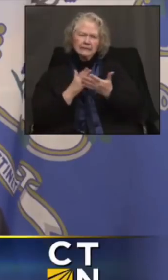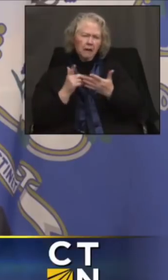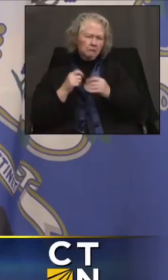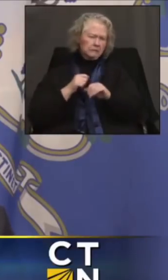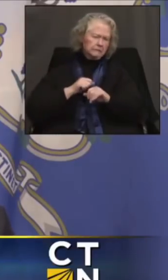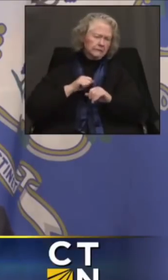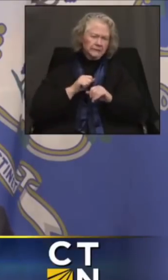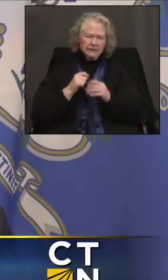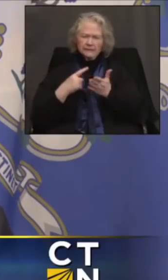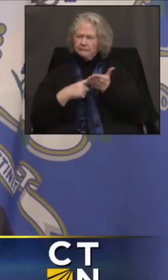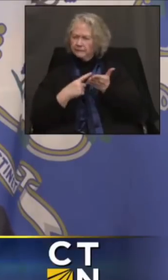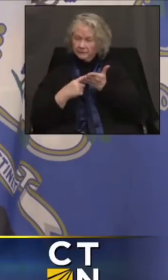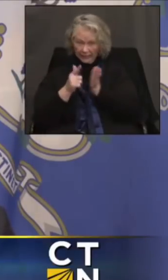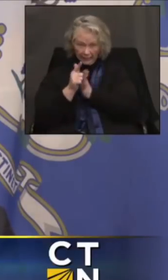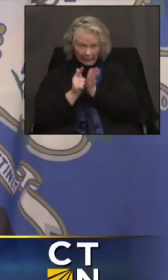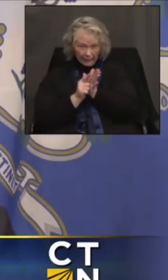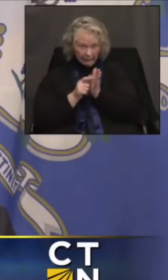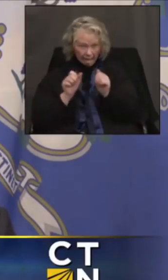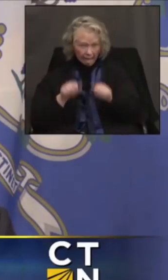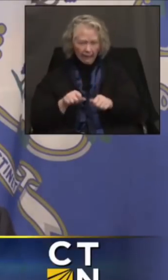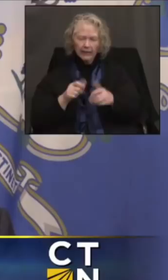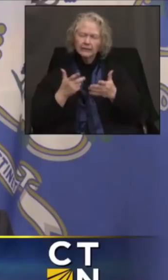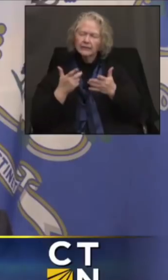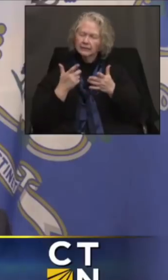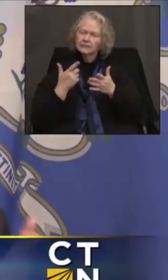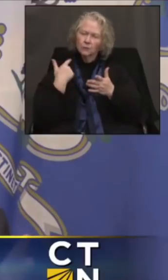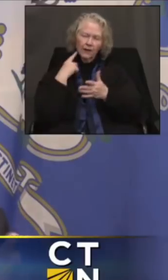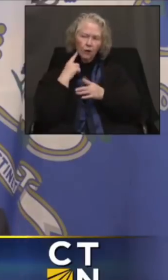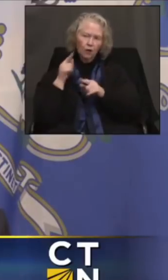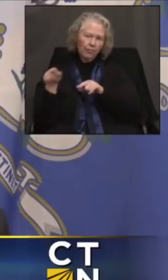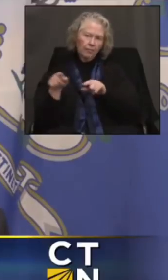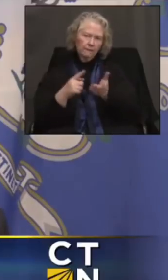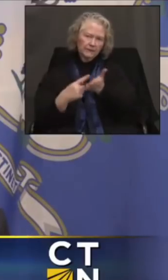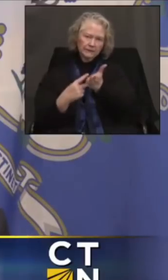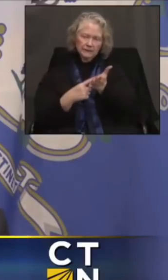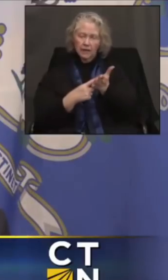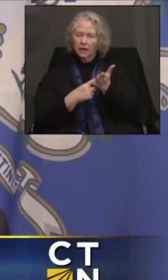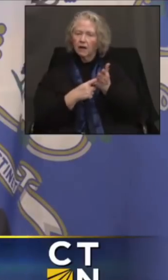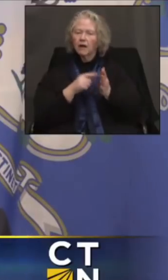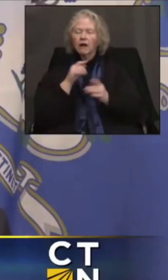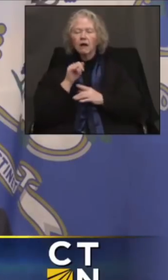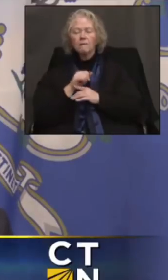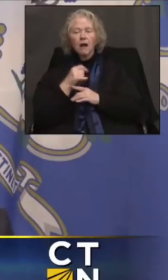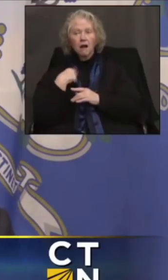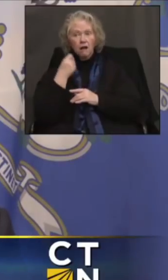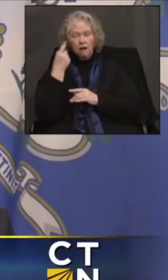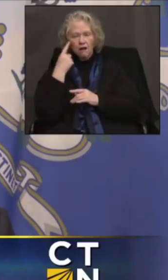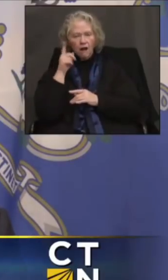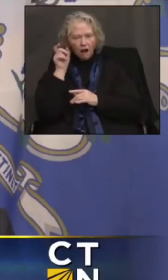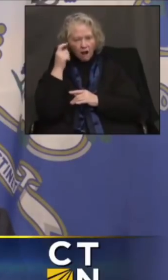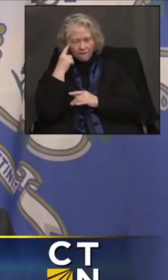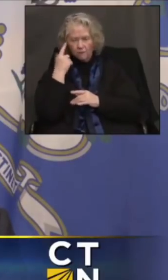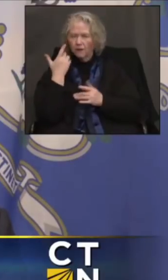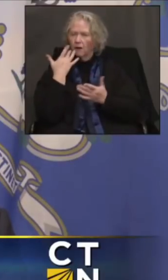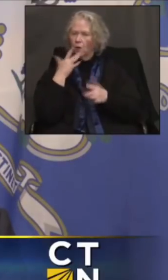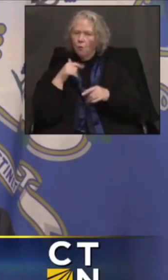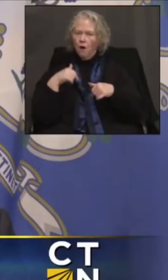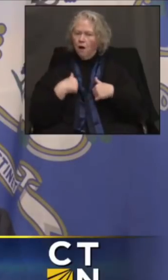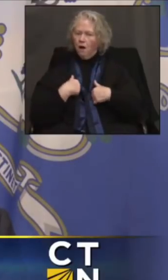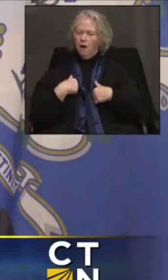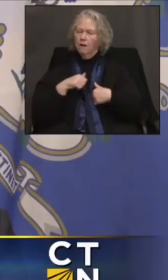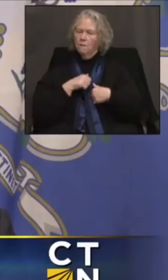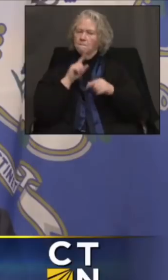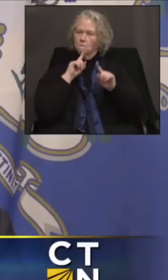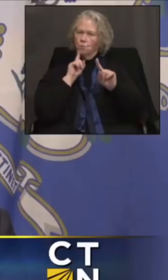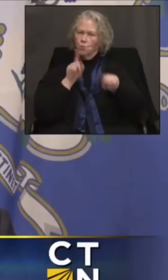type of discussions we're hearing right now. My instinct is the government doesn't want this to be a government mandate or